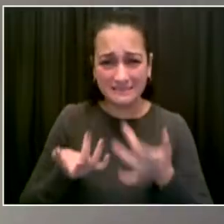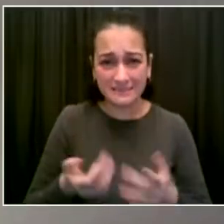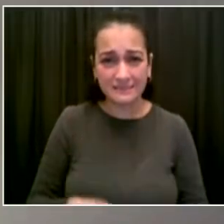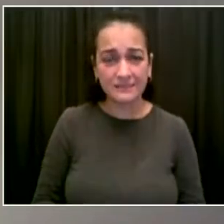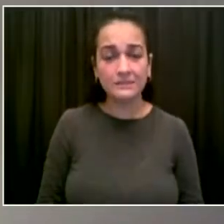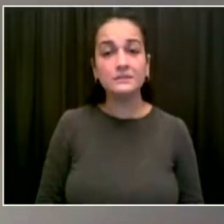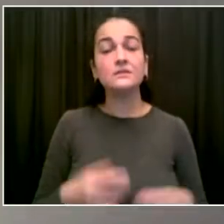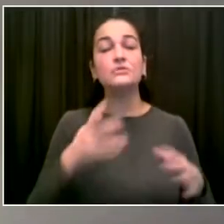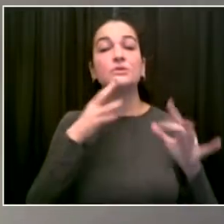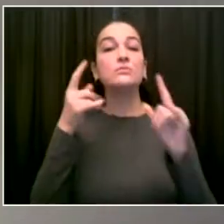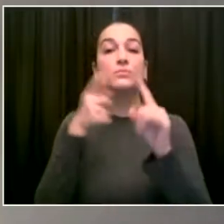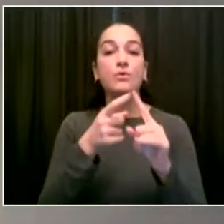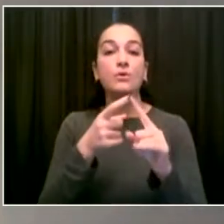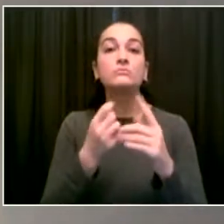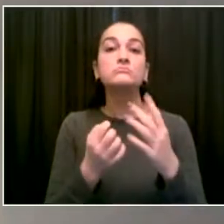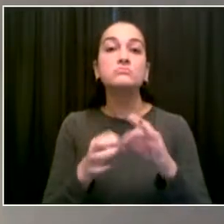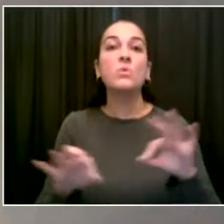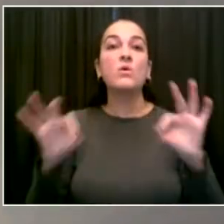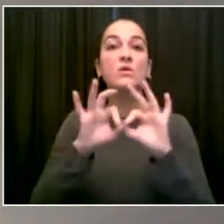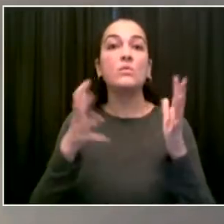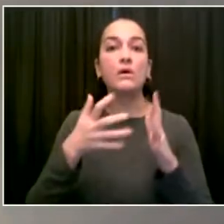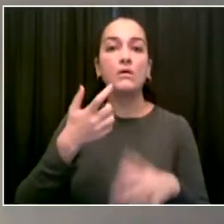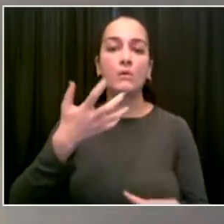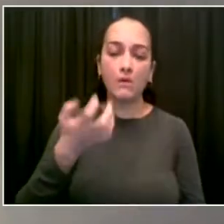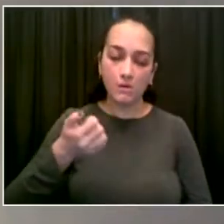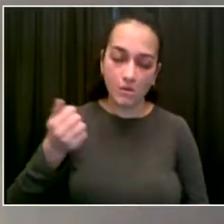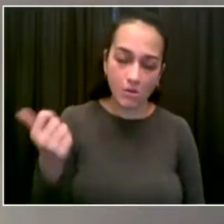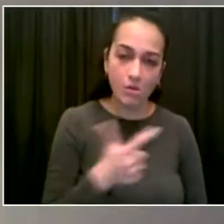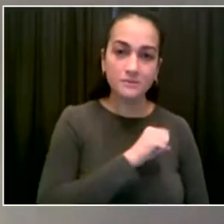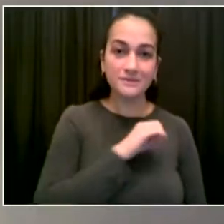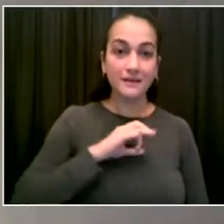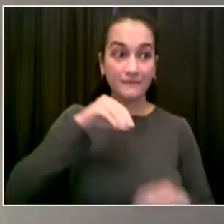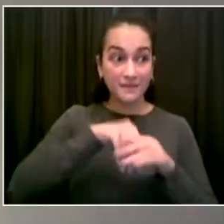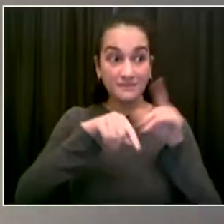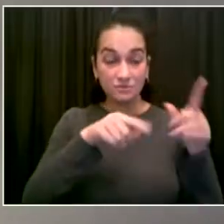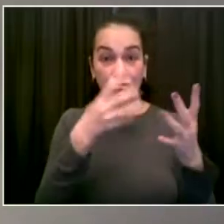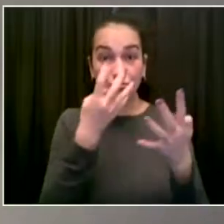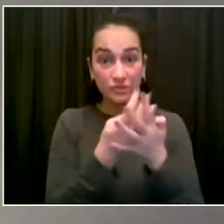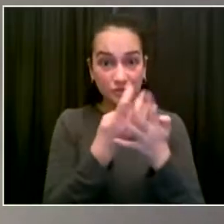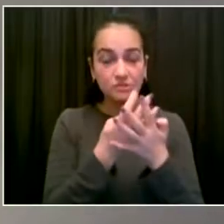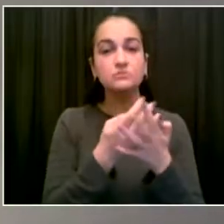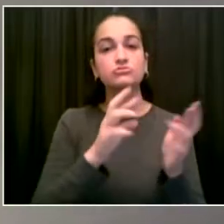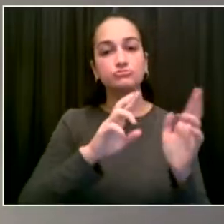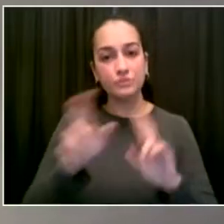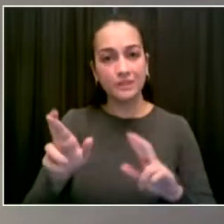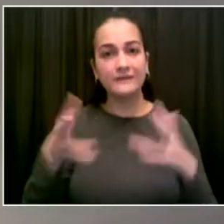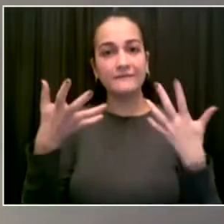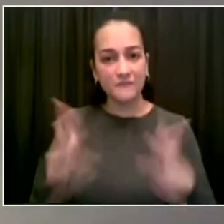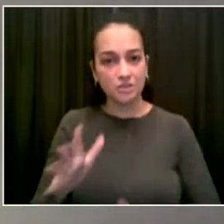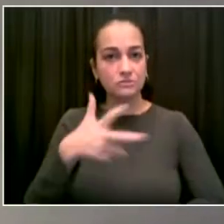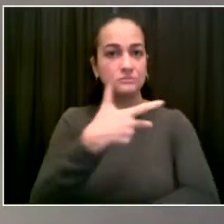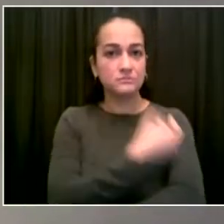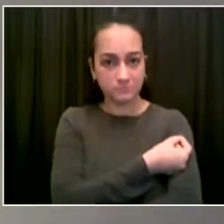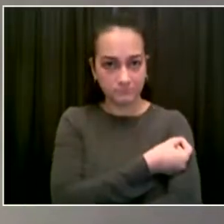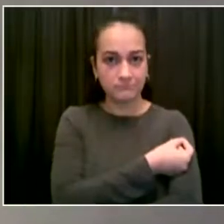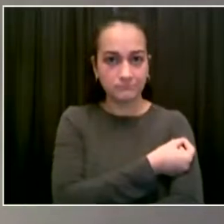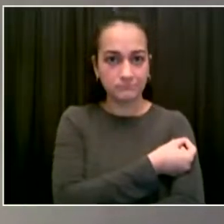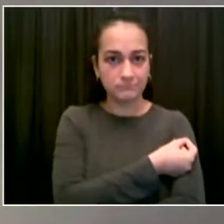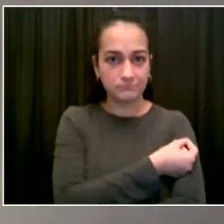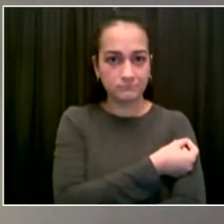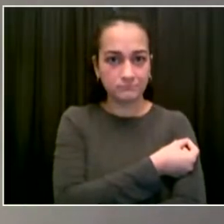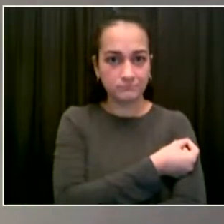our inmates. And again, I think by requiring that the correction officers in the health areas are